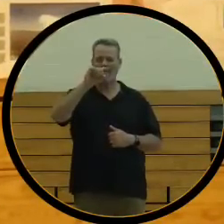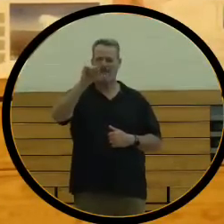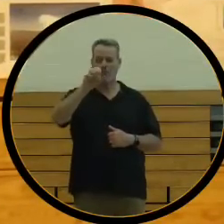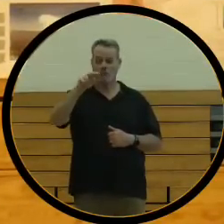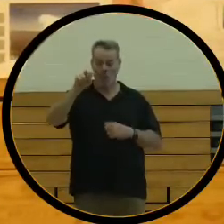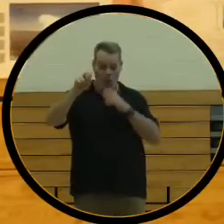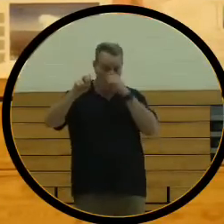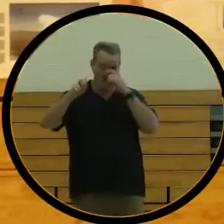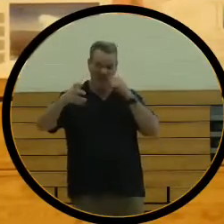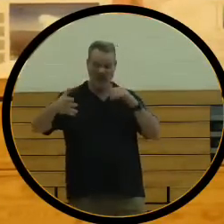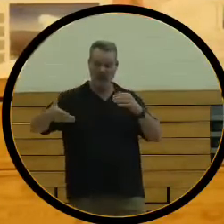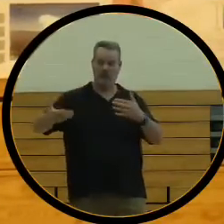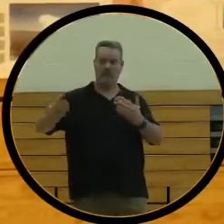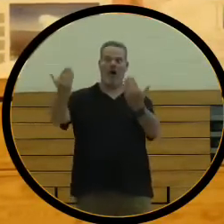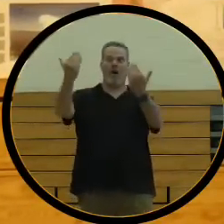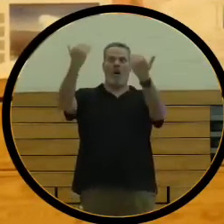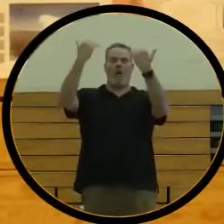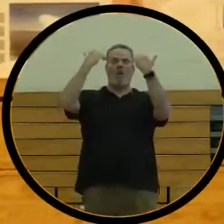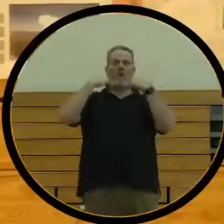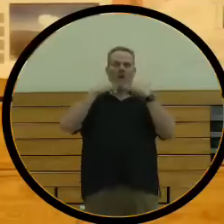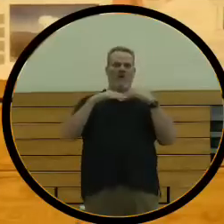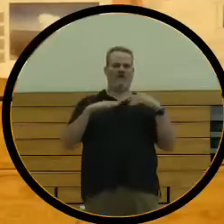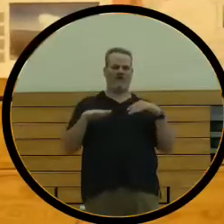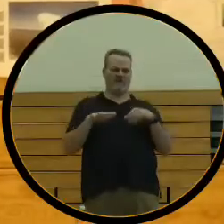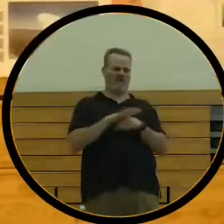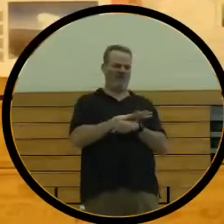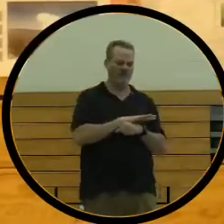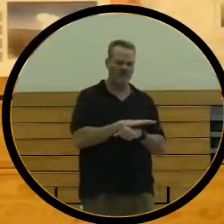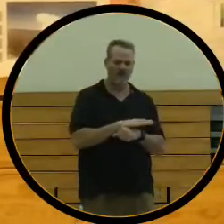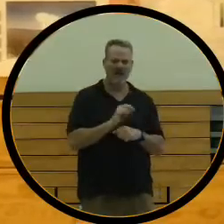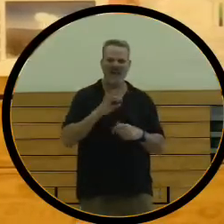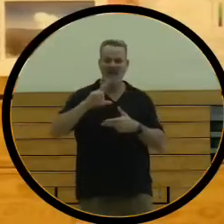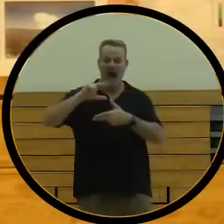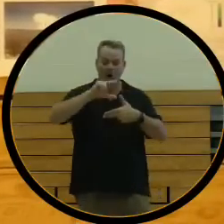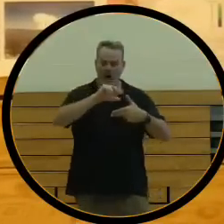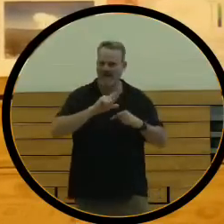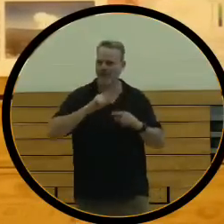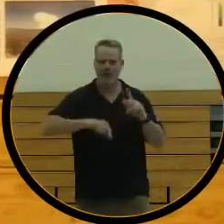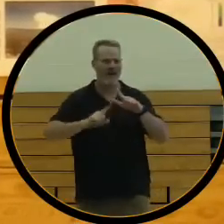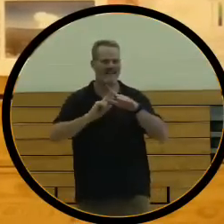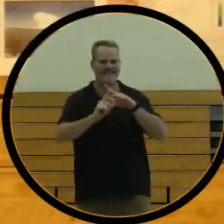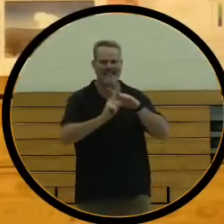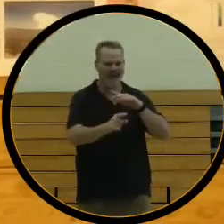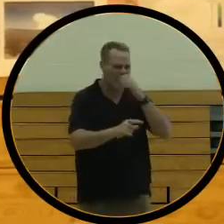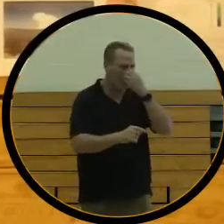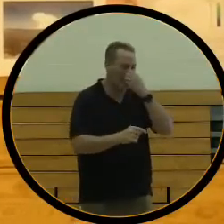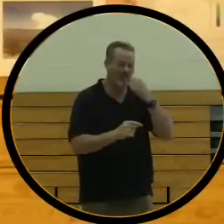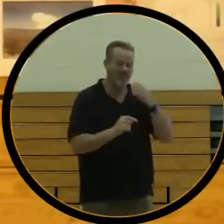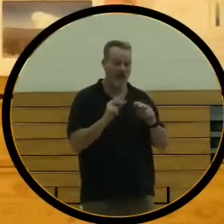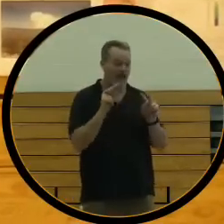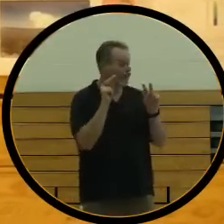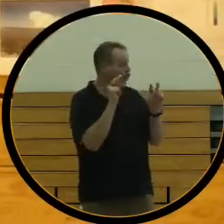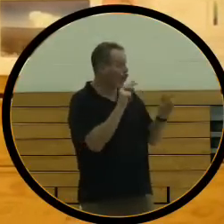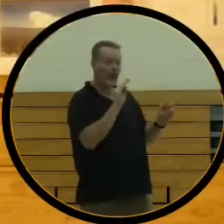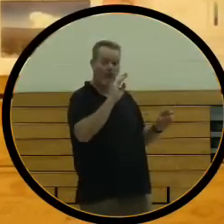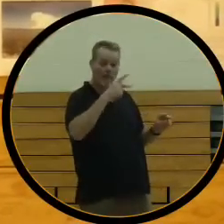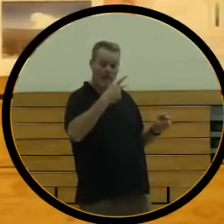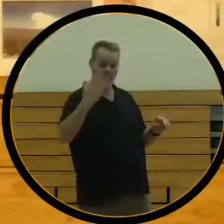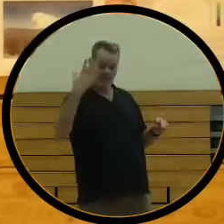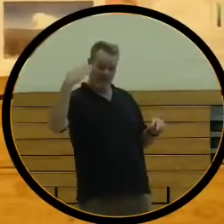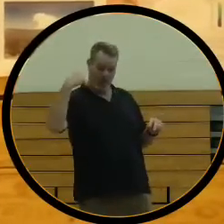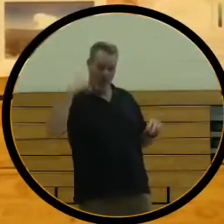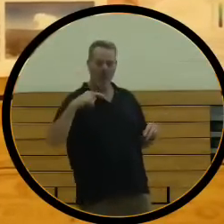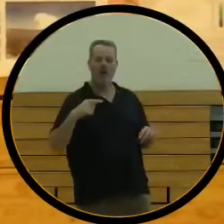there's a hurricane where, you know, there's no real escape of this. If you looked at the maps that Frank was showing, the